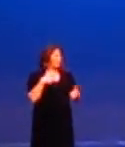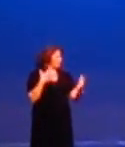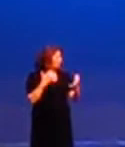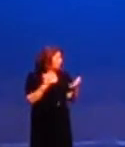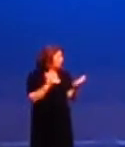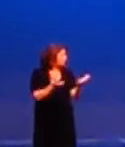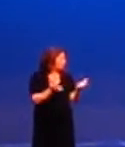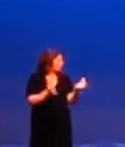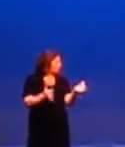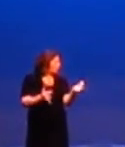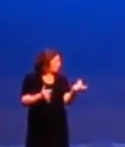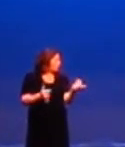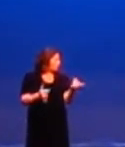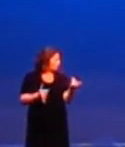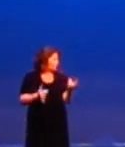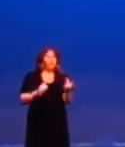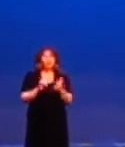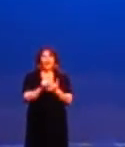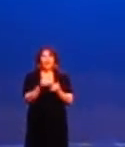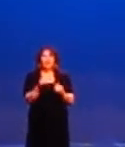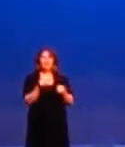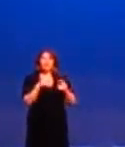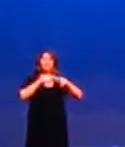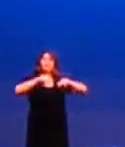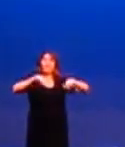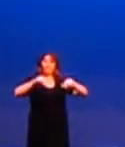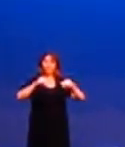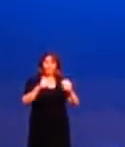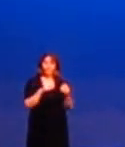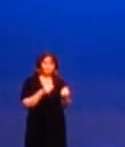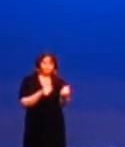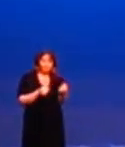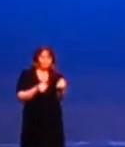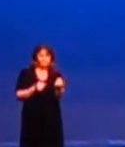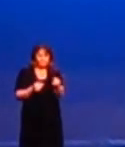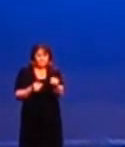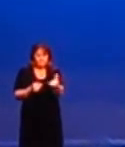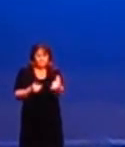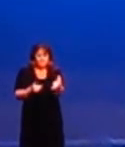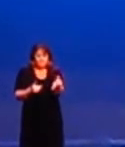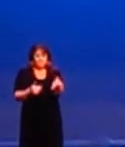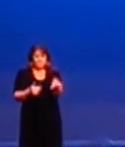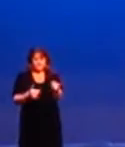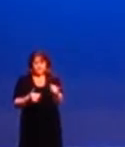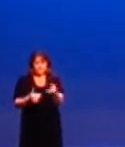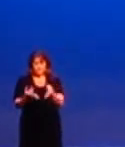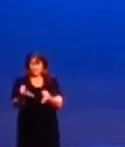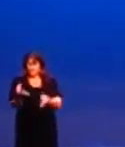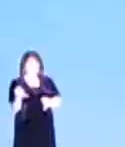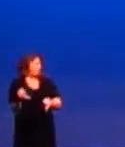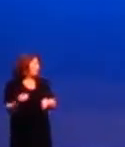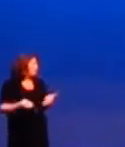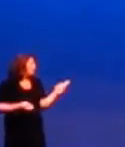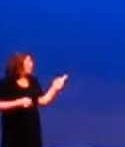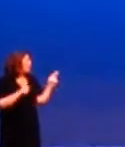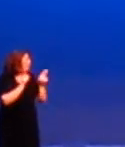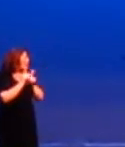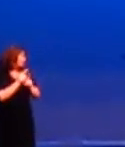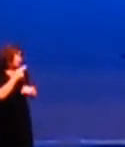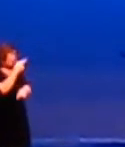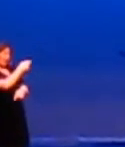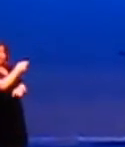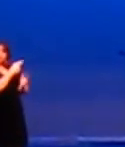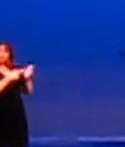up again on your hand, up and down. Then move it to the next finger, rotate it down. Also back here, sometimes